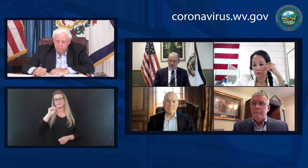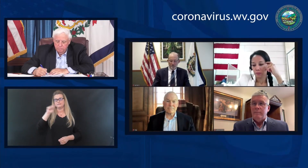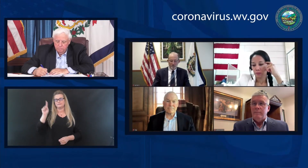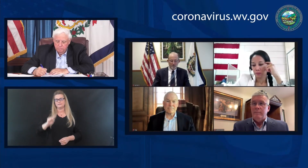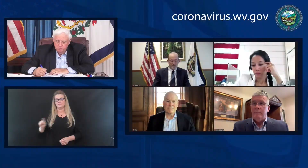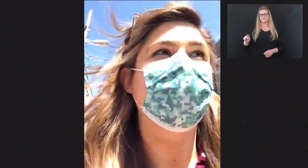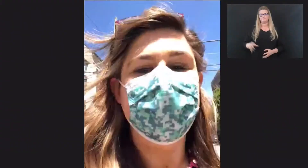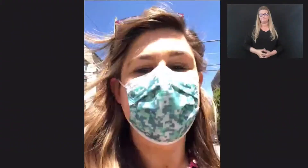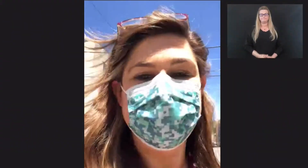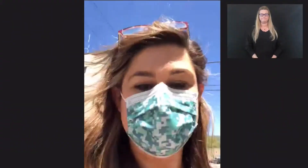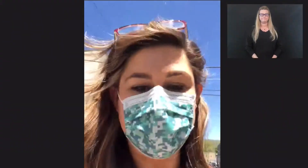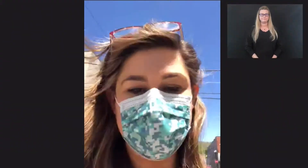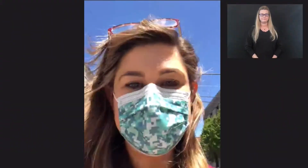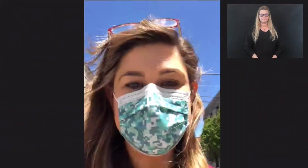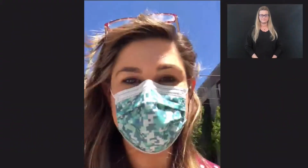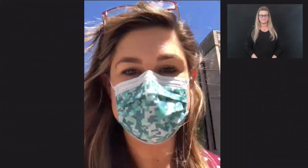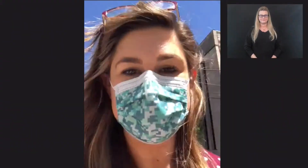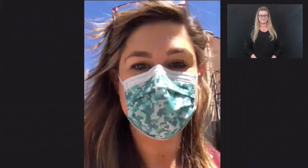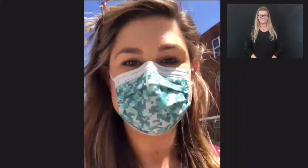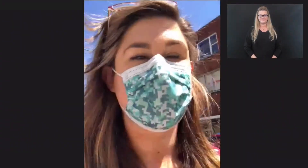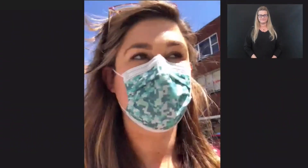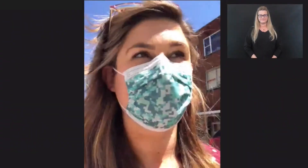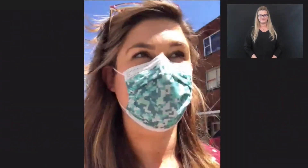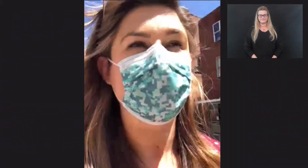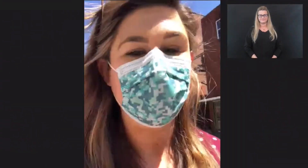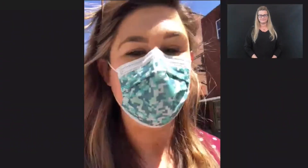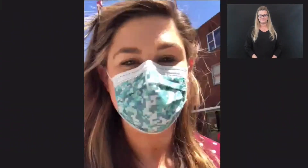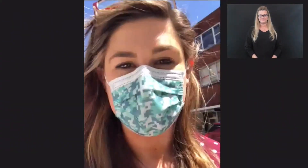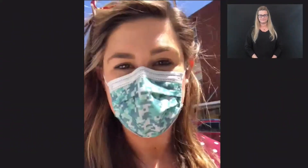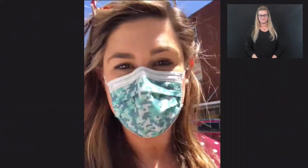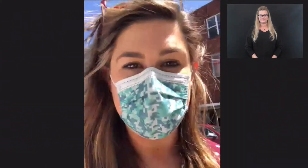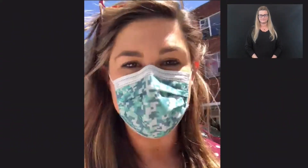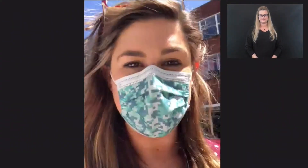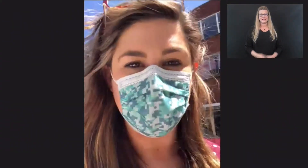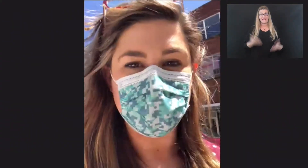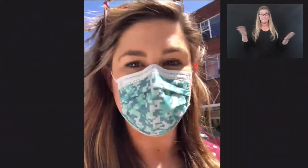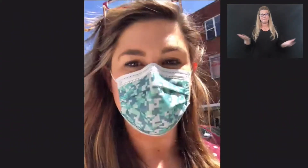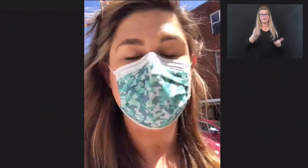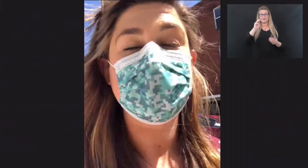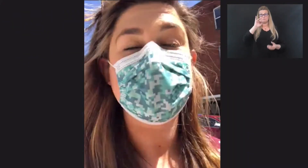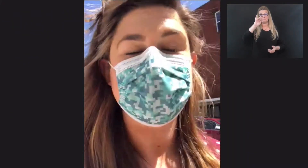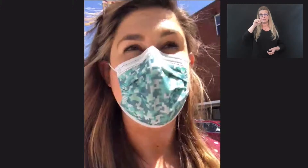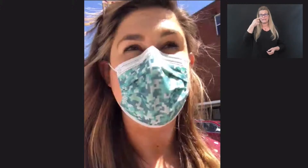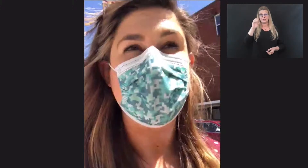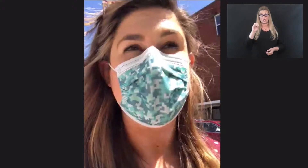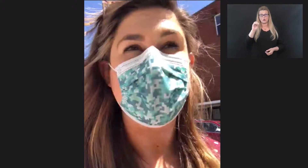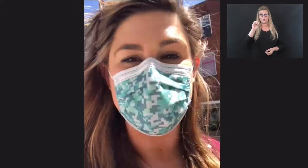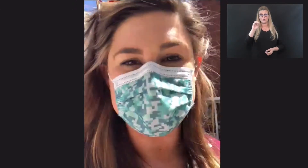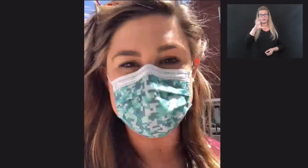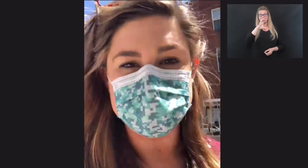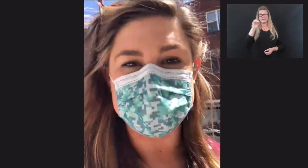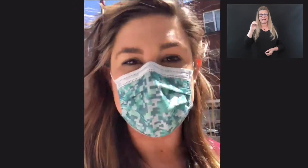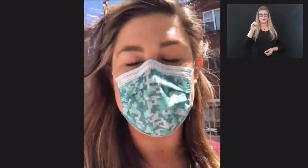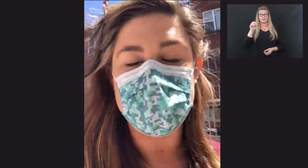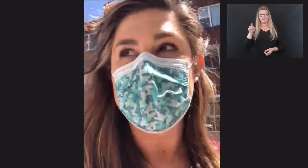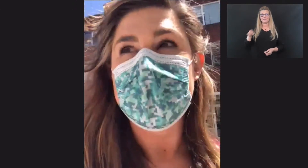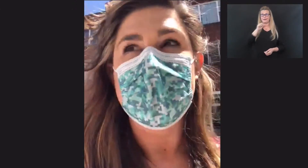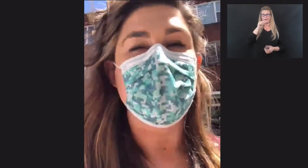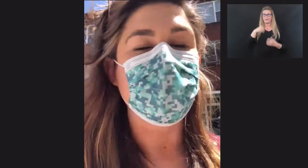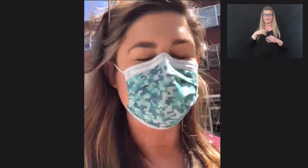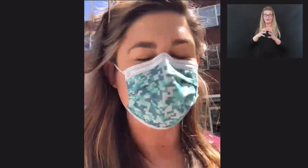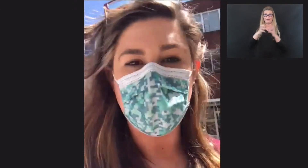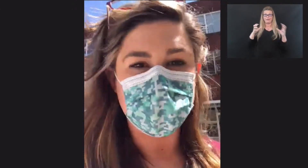Good afternoon, Governor. Kelsey Soto, WSAZ. I'm out here in Mingo County, one of the least vaccinated counties in the